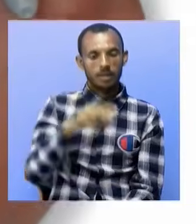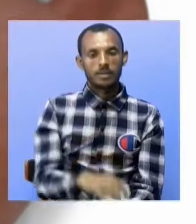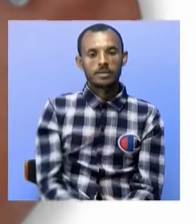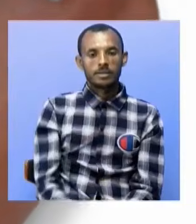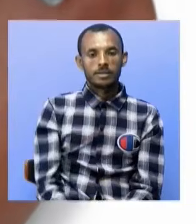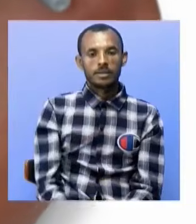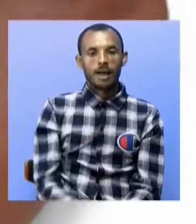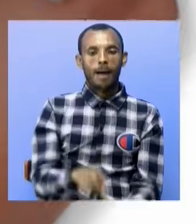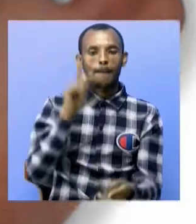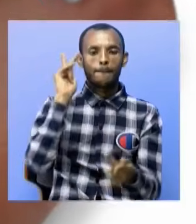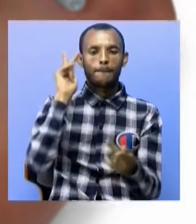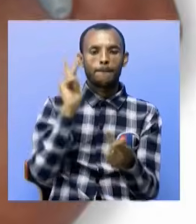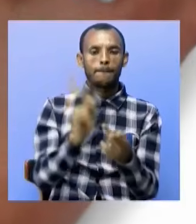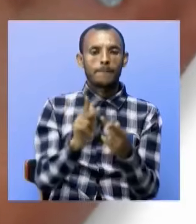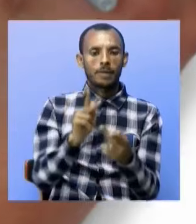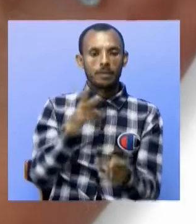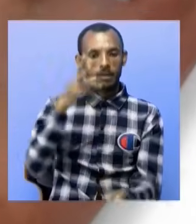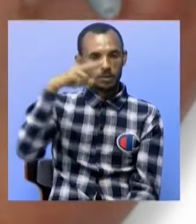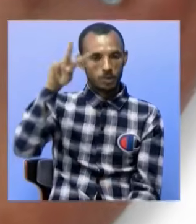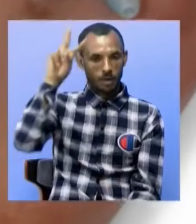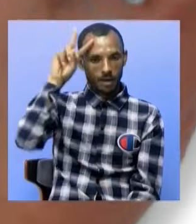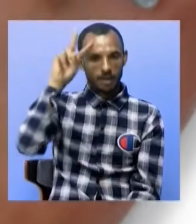A perfect square